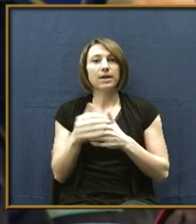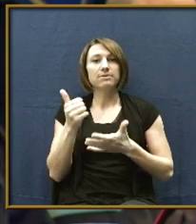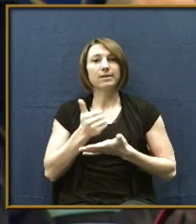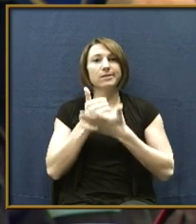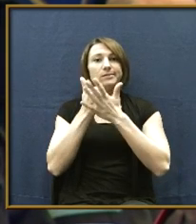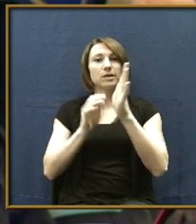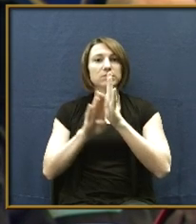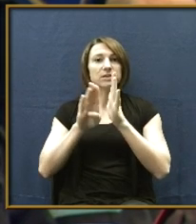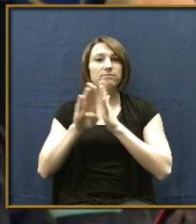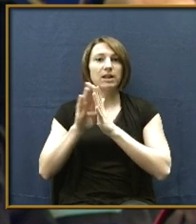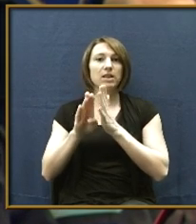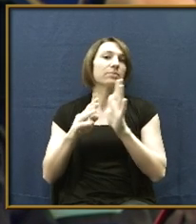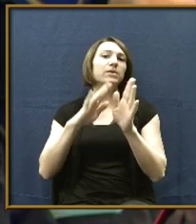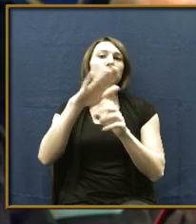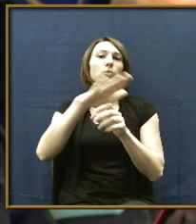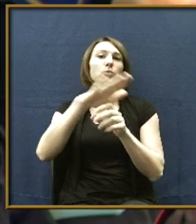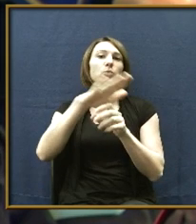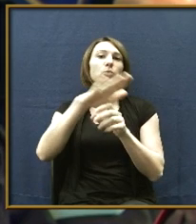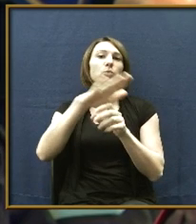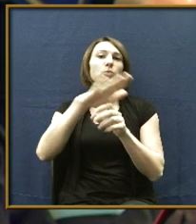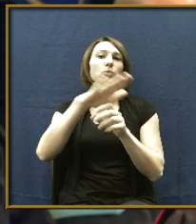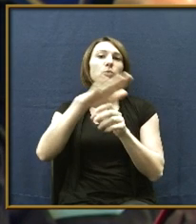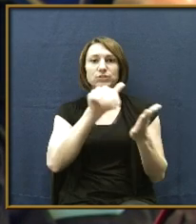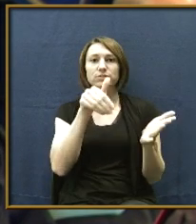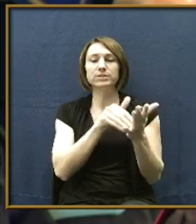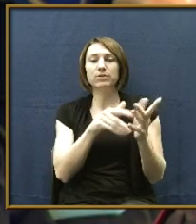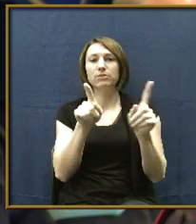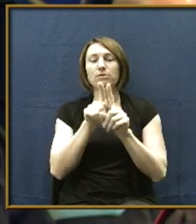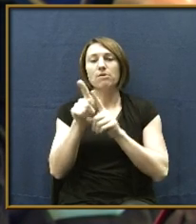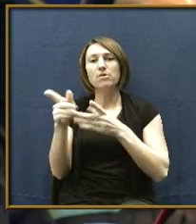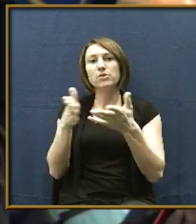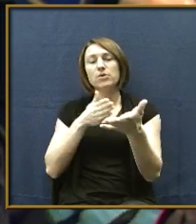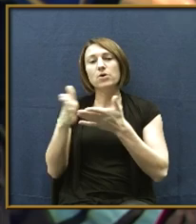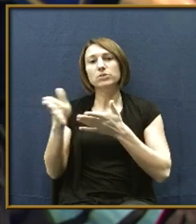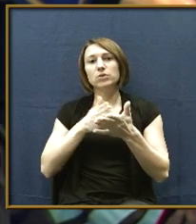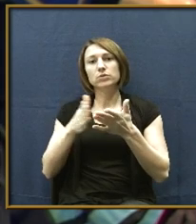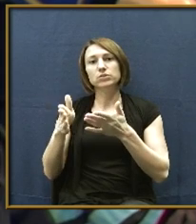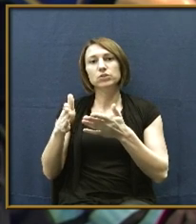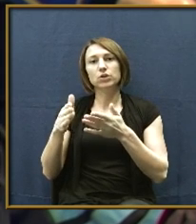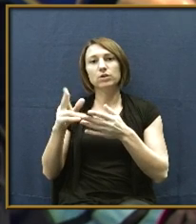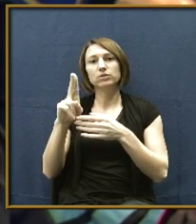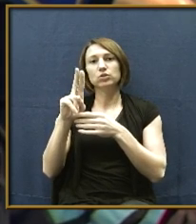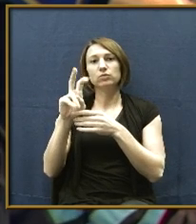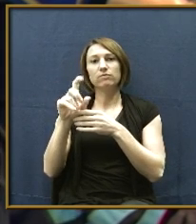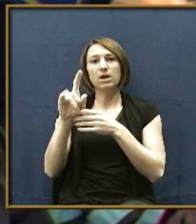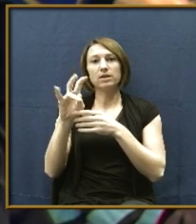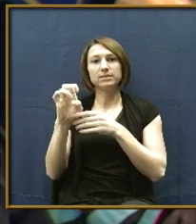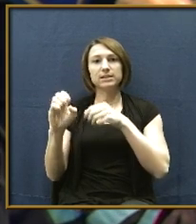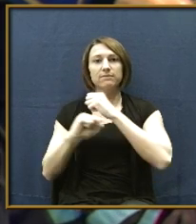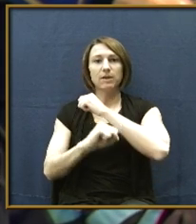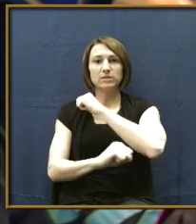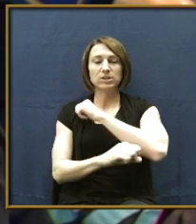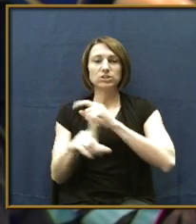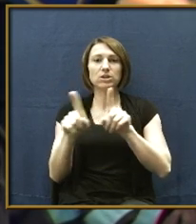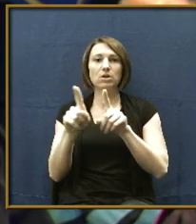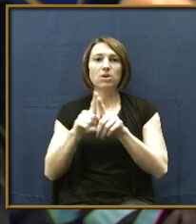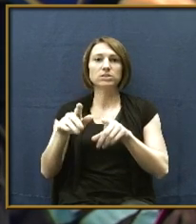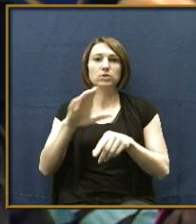He also served in leadership positions at the Development Foundation and Uvalde Area Chamber of Commerce.